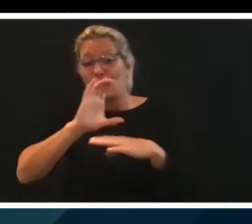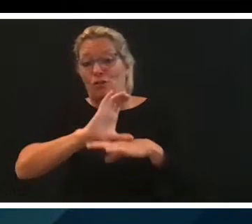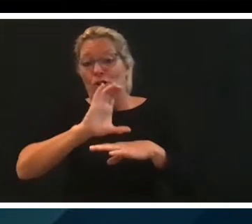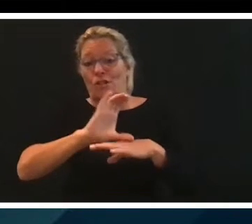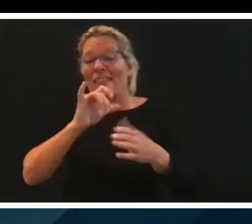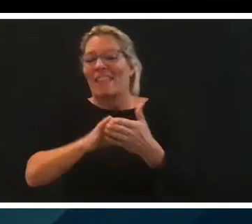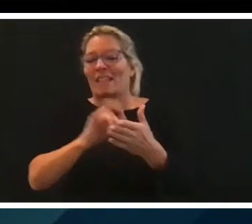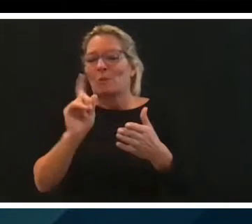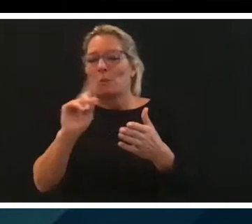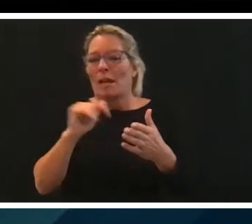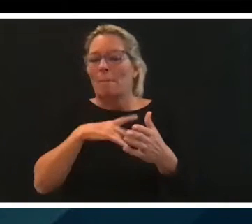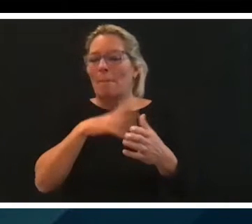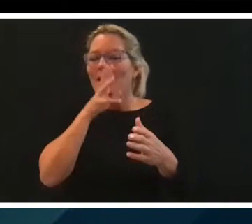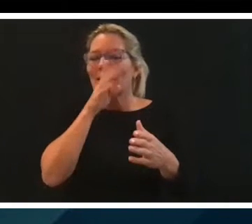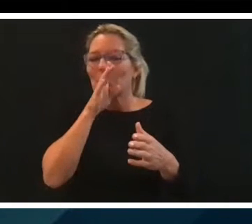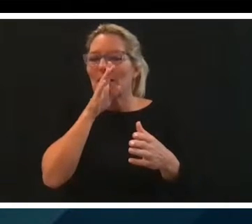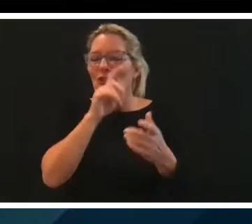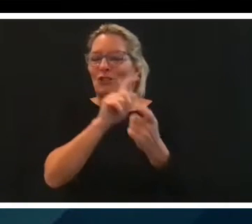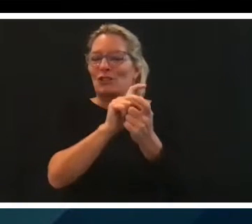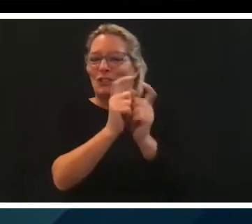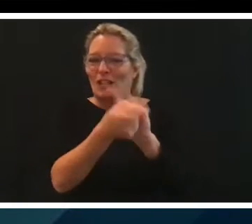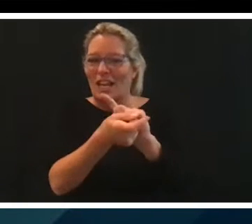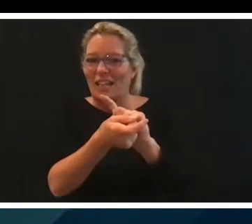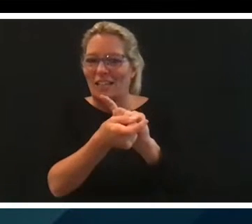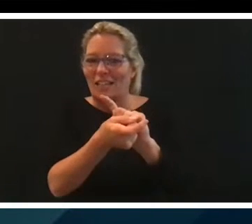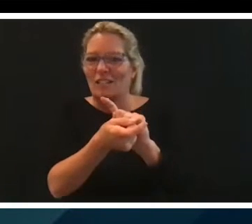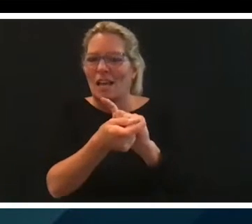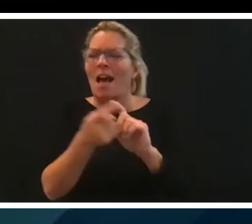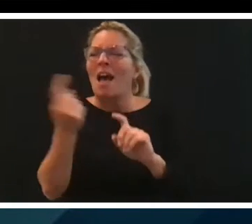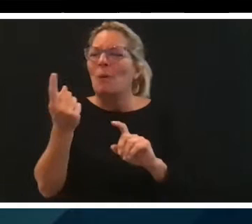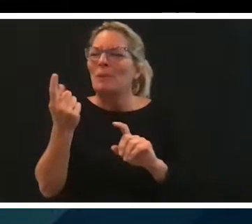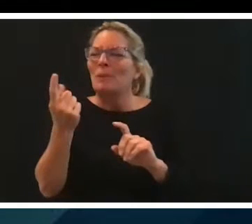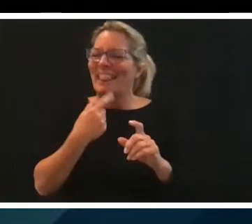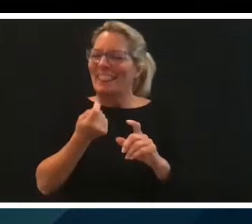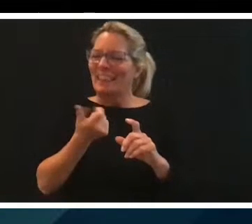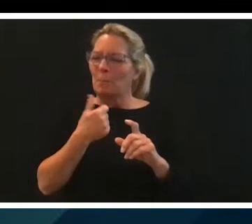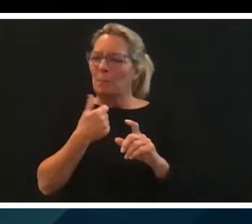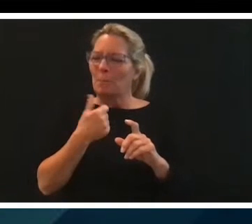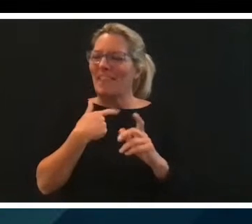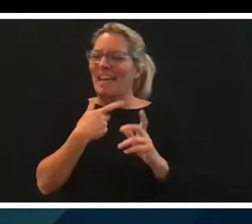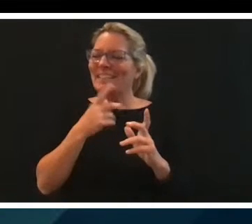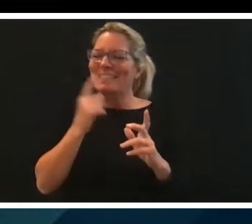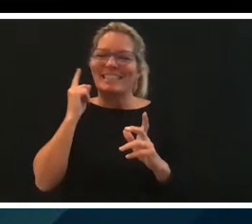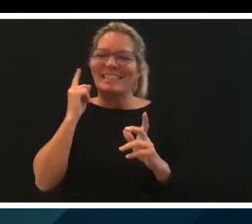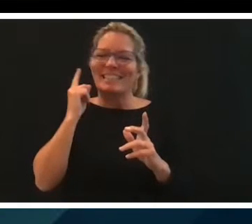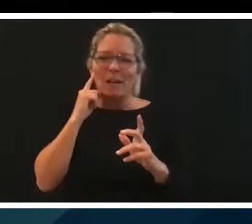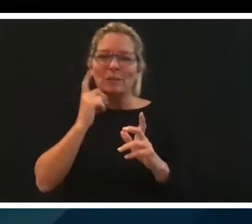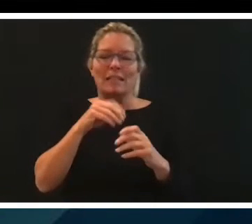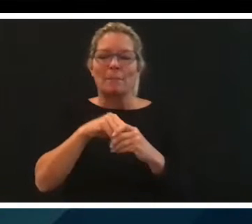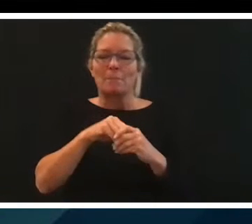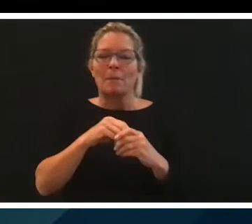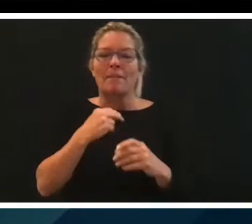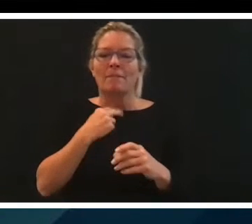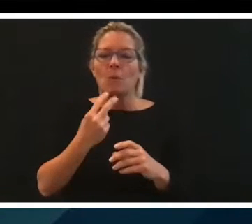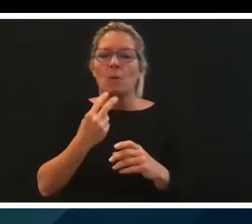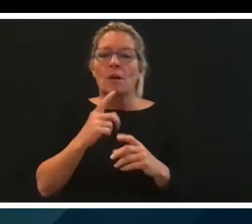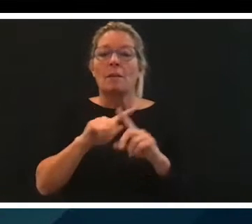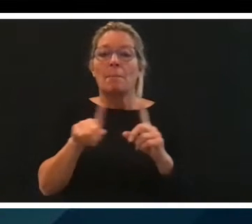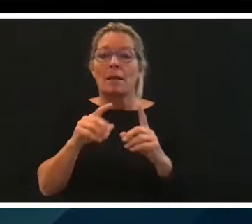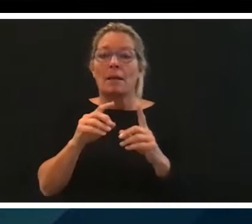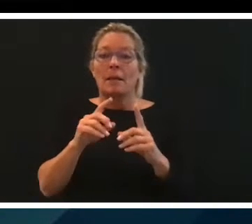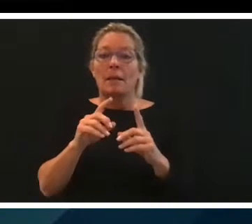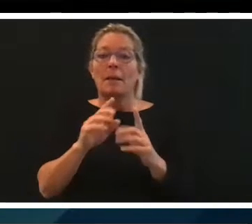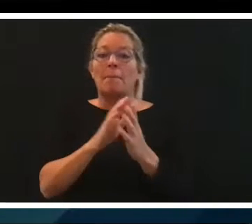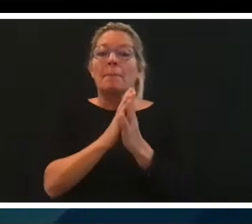speech took an interesting turn. I always had a bit of that, whatever that is. It was always sort of there, but it got more severe, and I haven't lost it